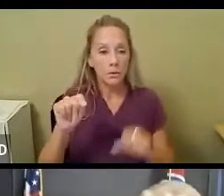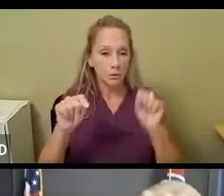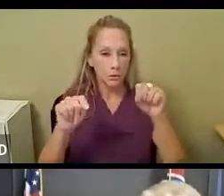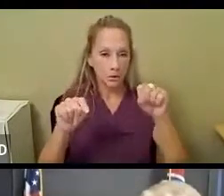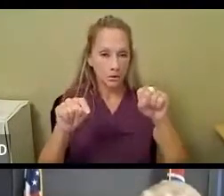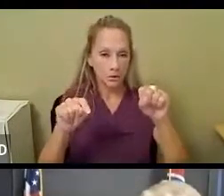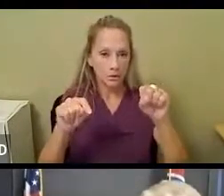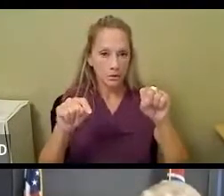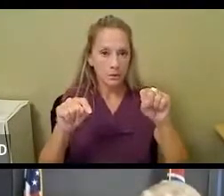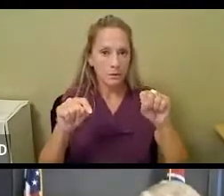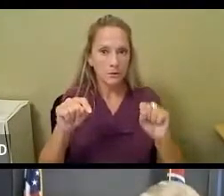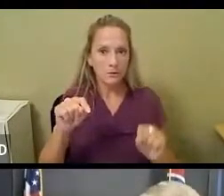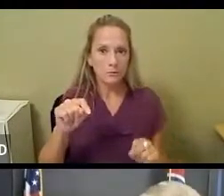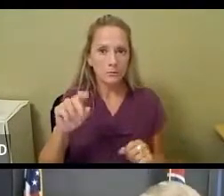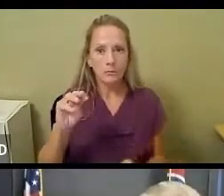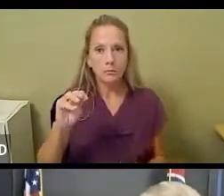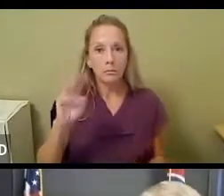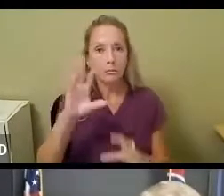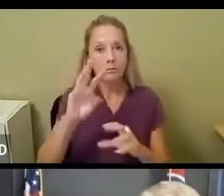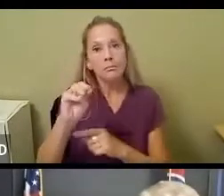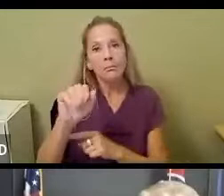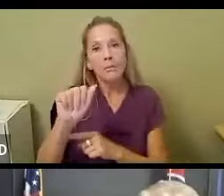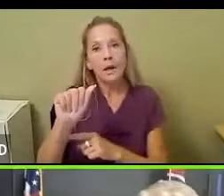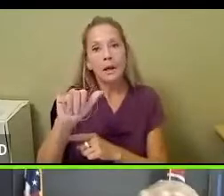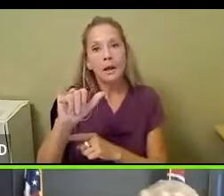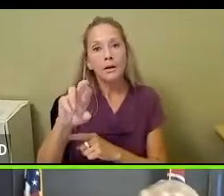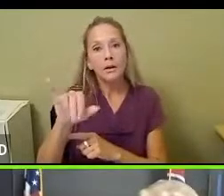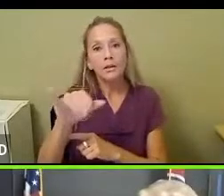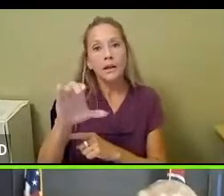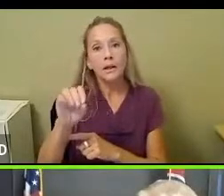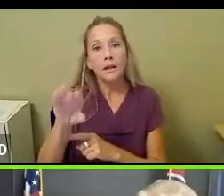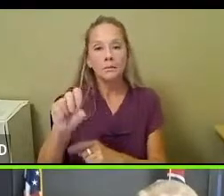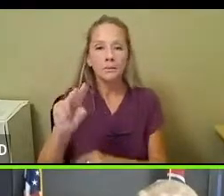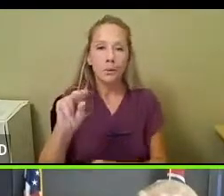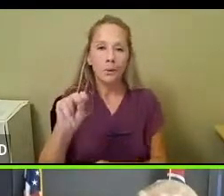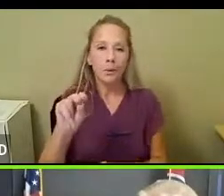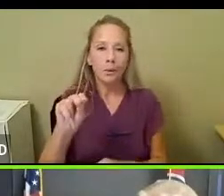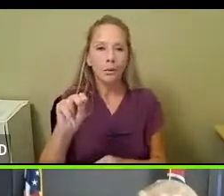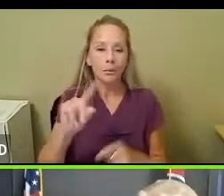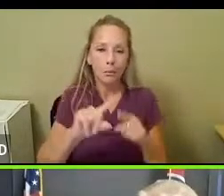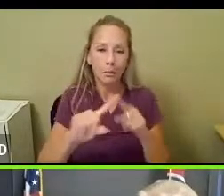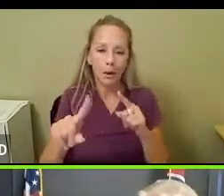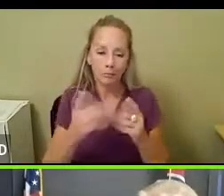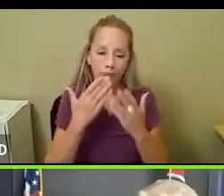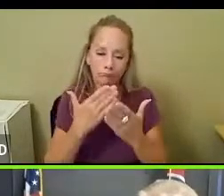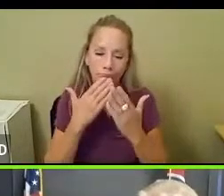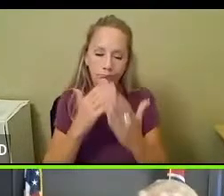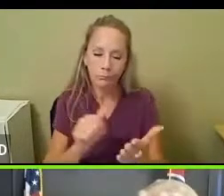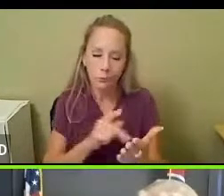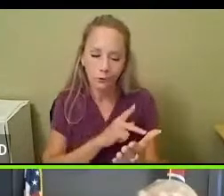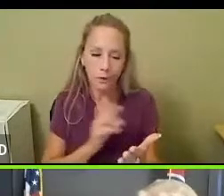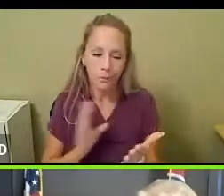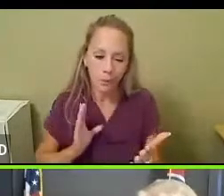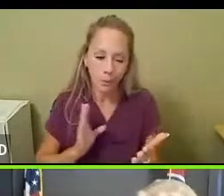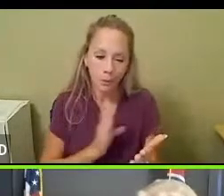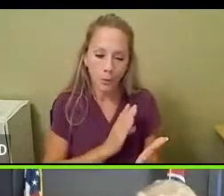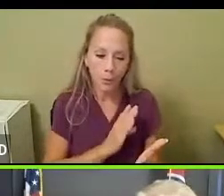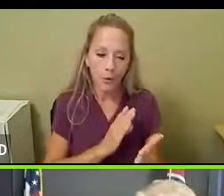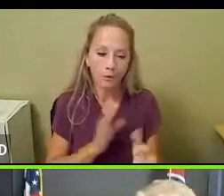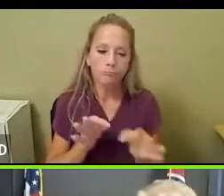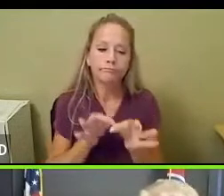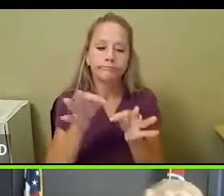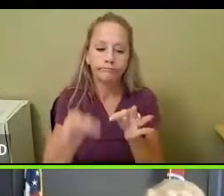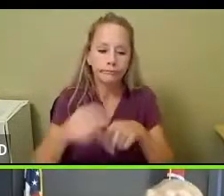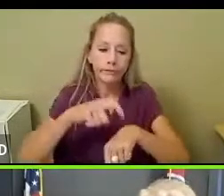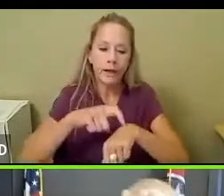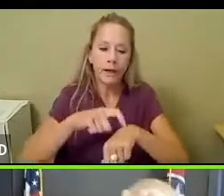Yes. Mayor Jacobs, No, but I do very much appreciate the board moving the curfew back to 11 o'clock. Thank